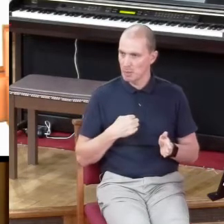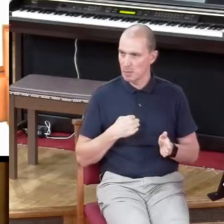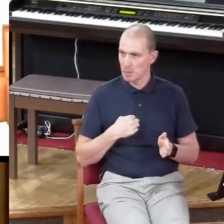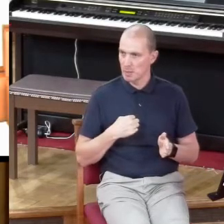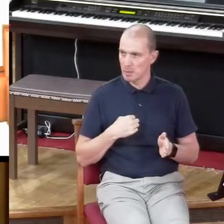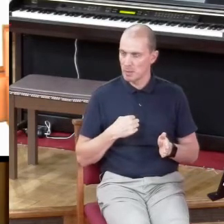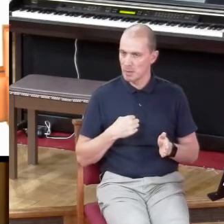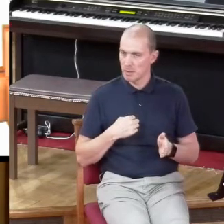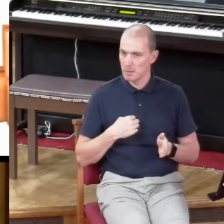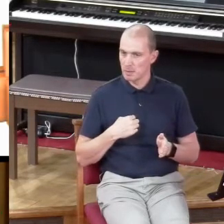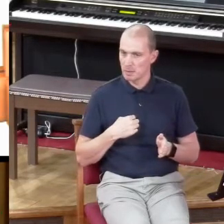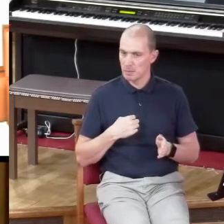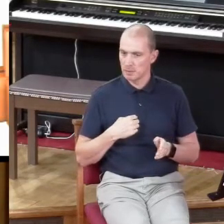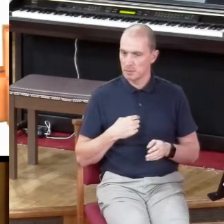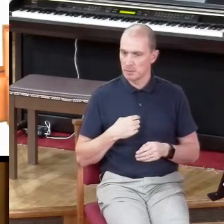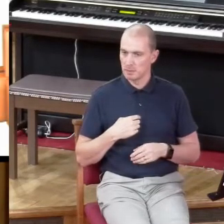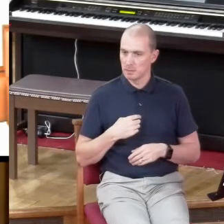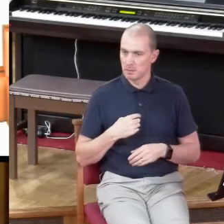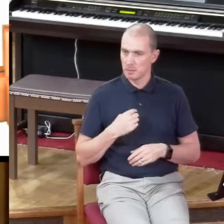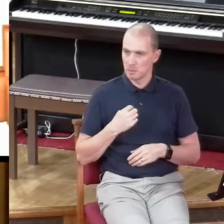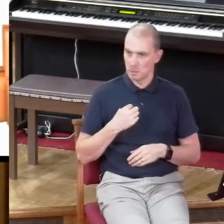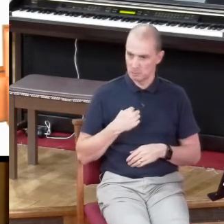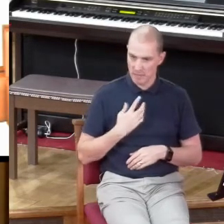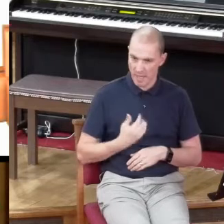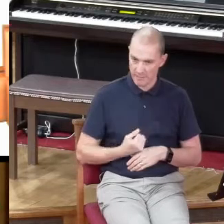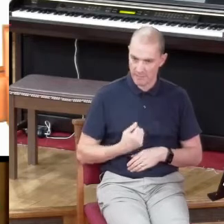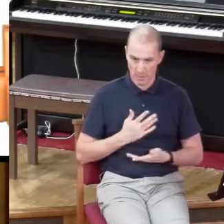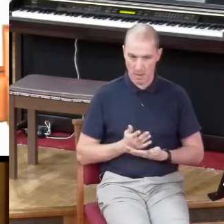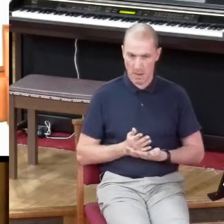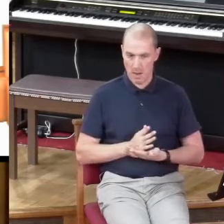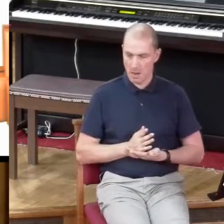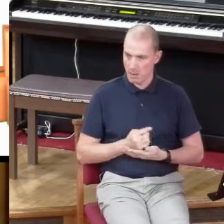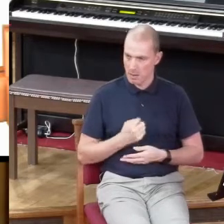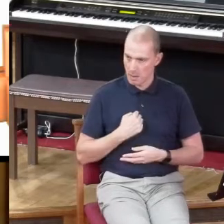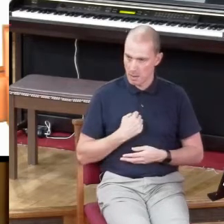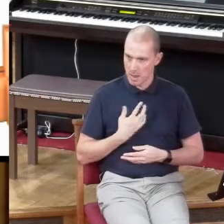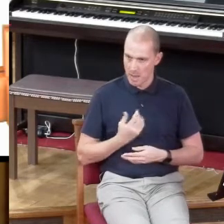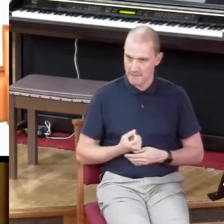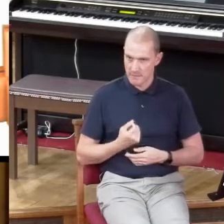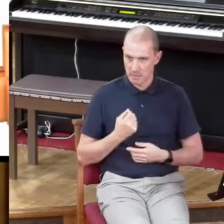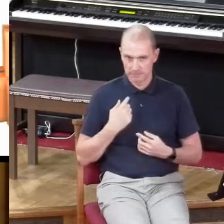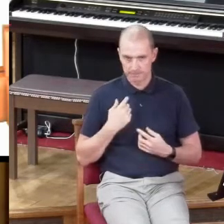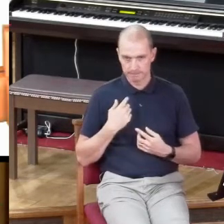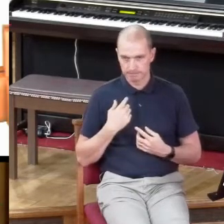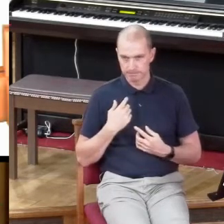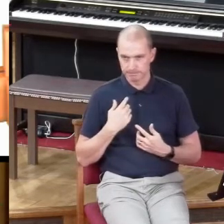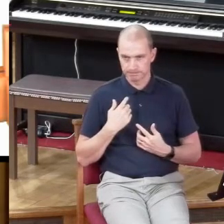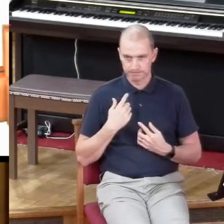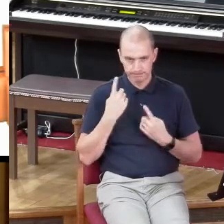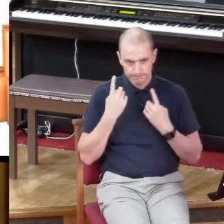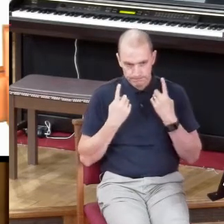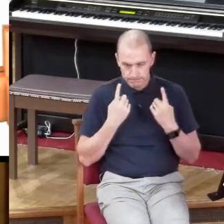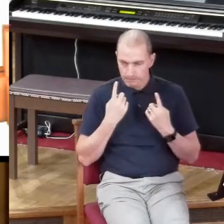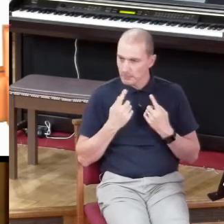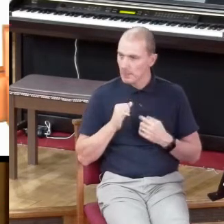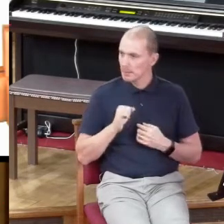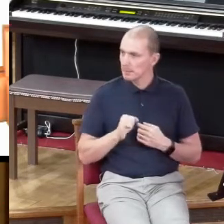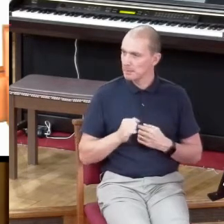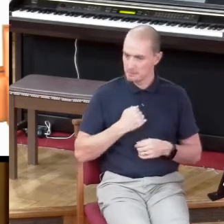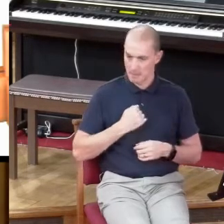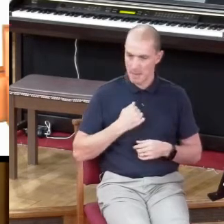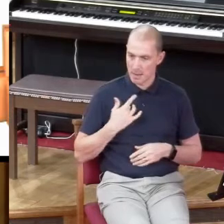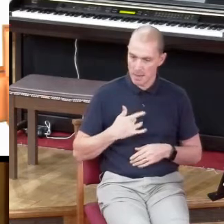We all have our doubts about things at different times. We all wonder what on earth is going on in my life at the moment. What on